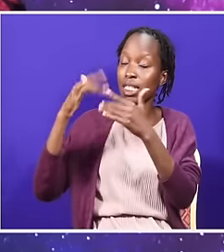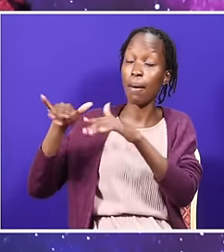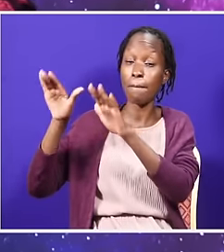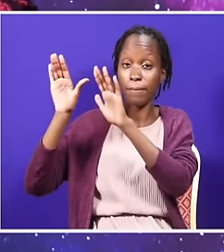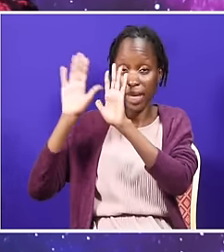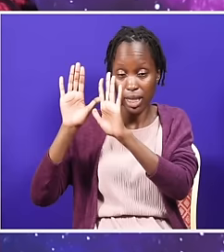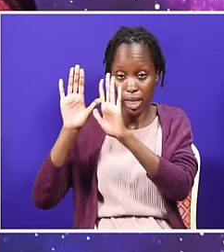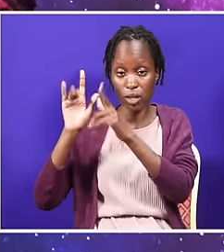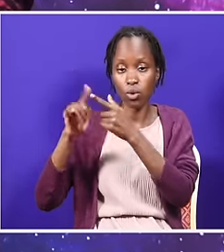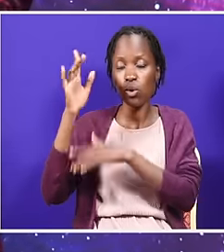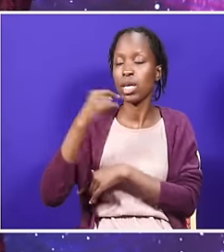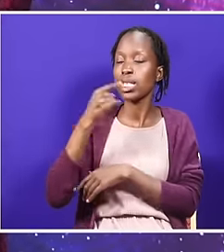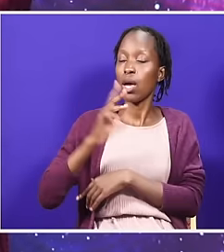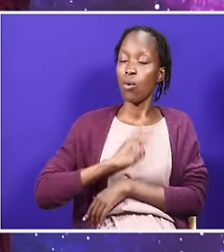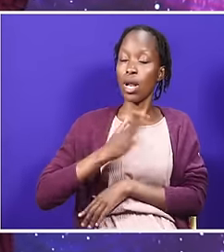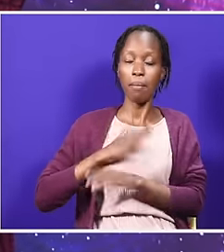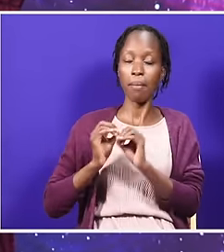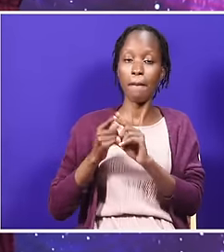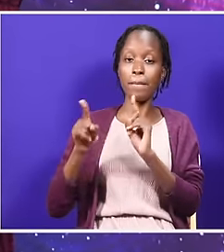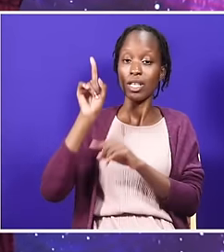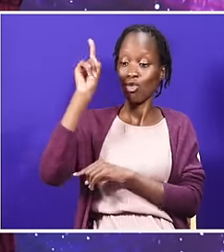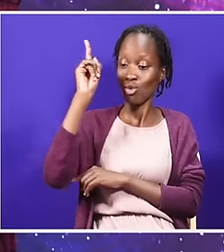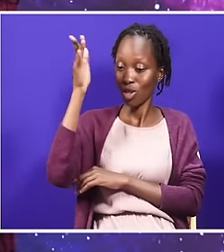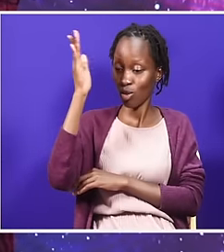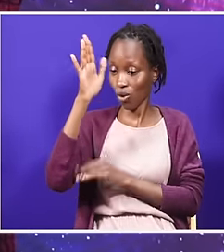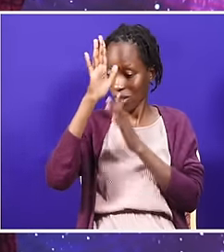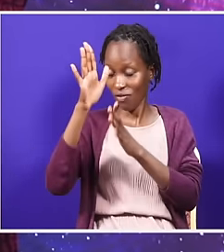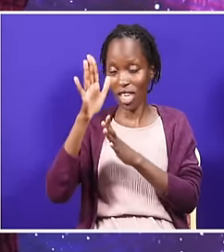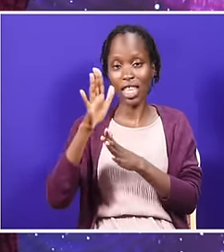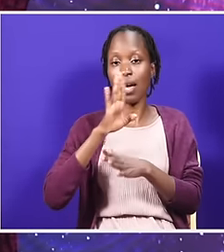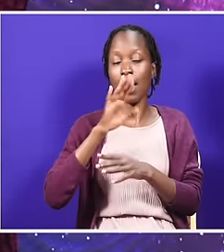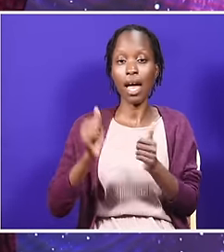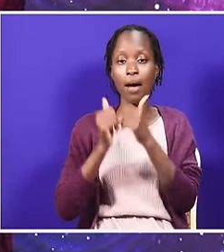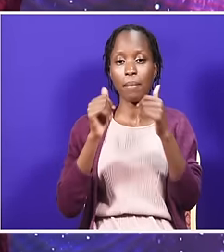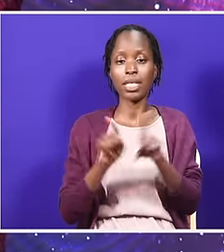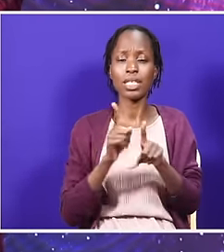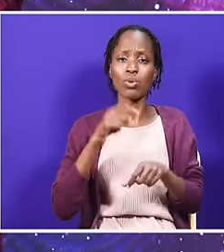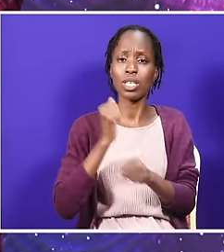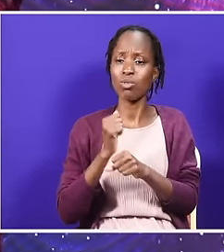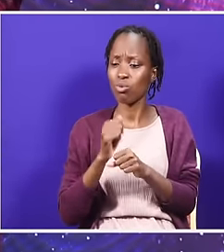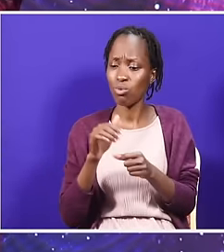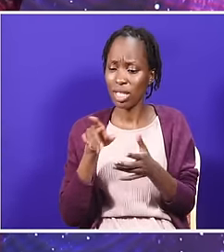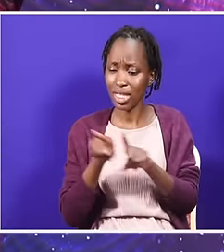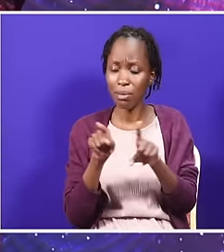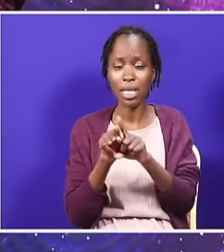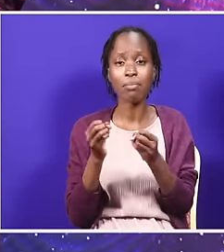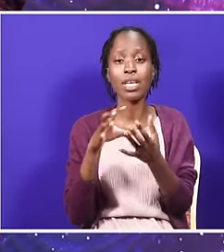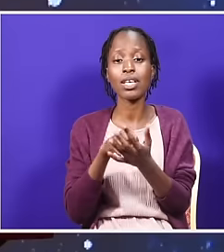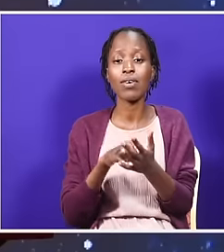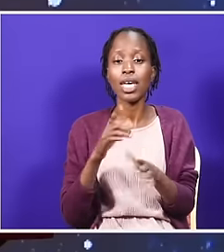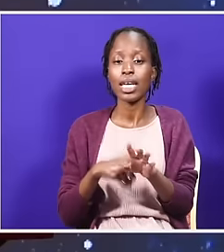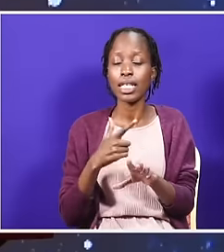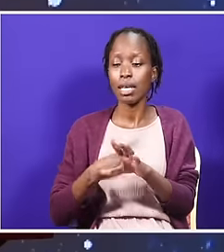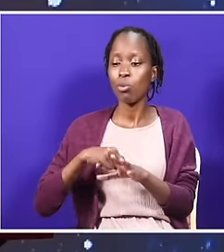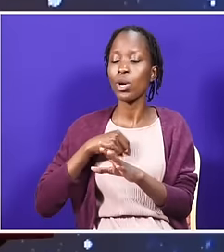say, not my will, but thine be done. And we have to do the same in many situations. When that